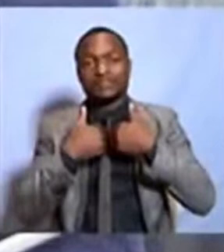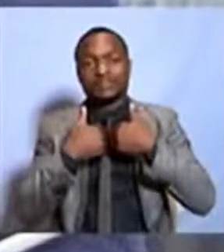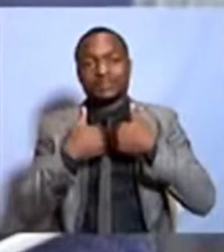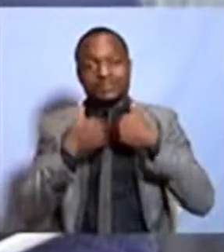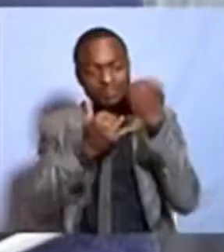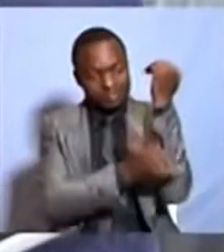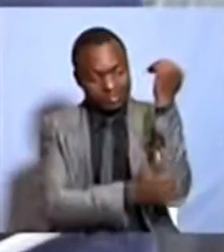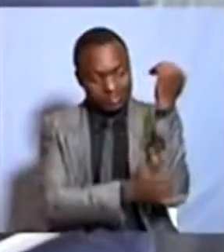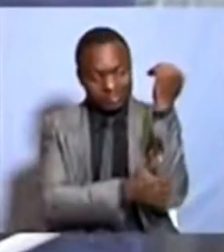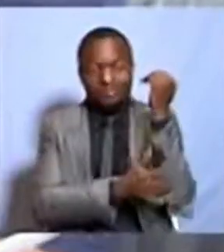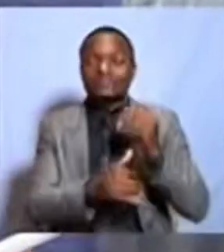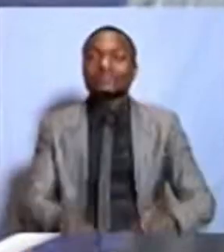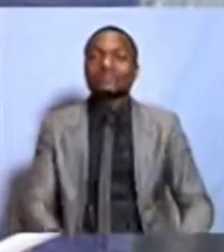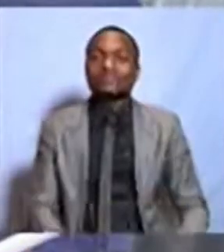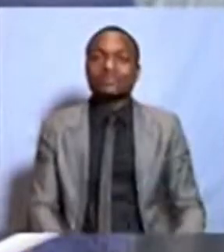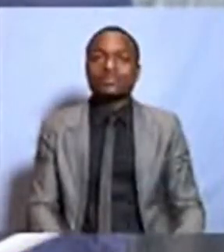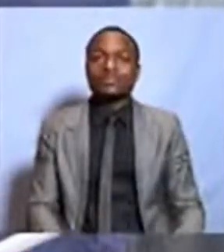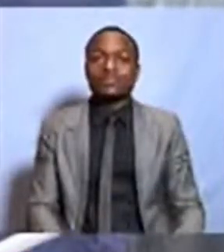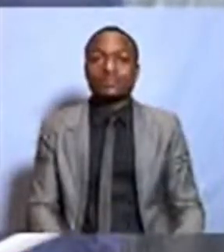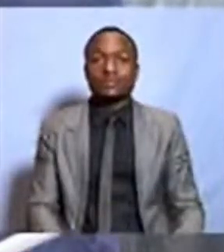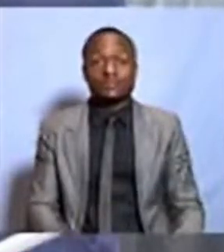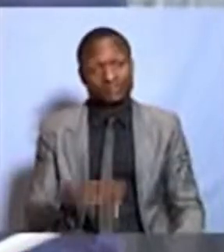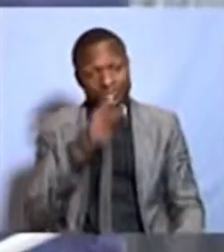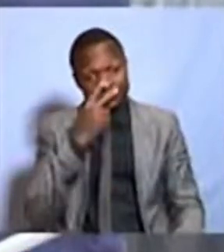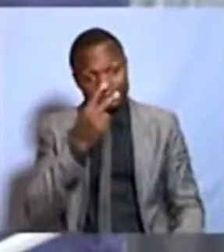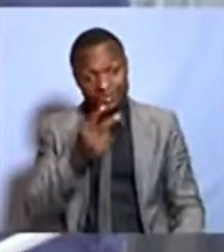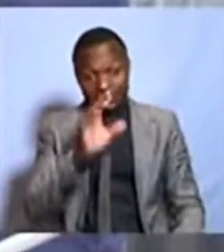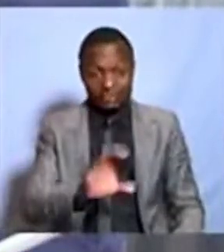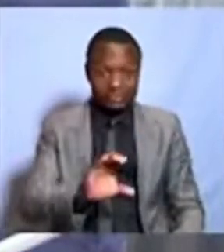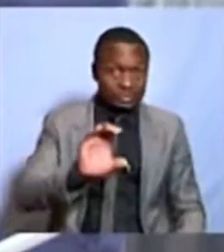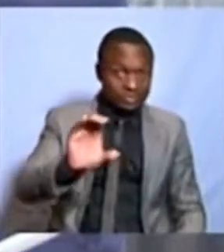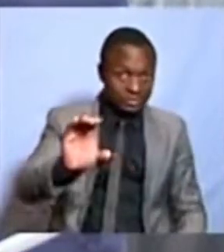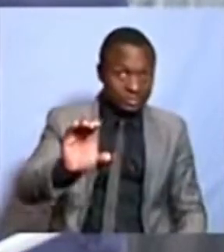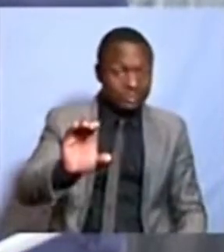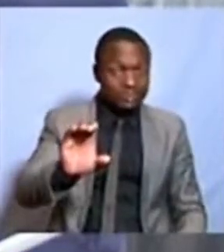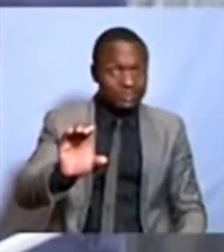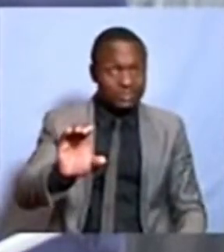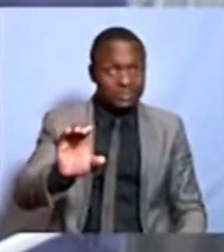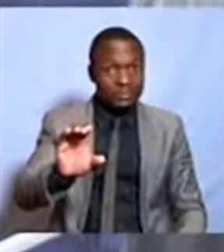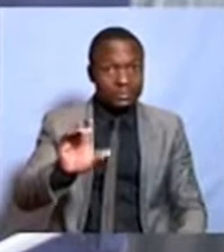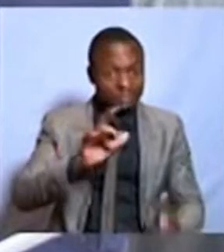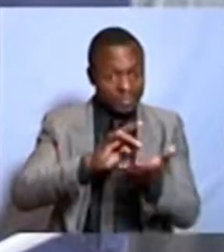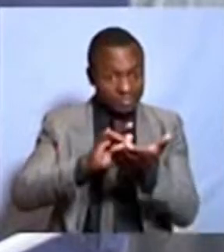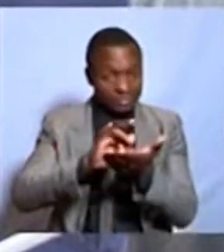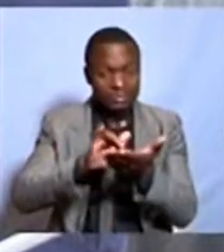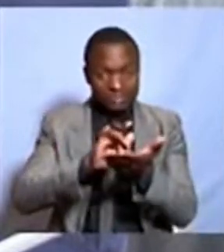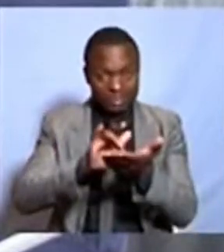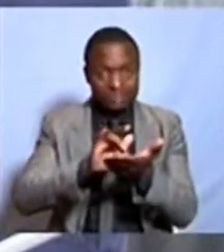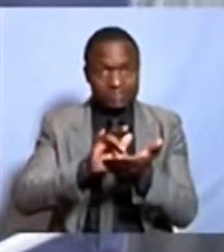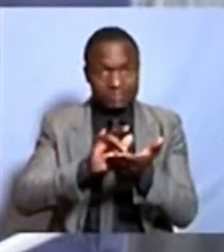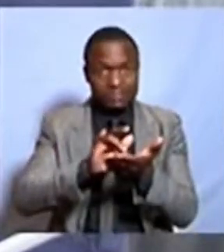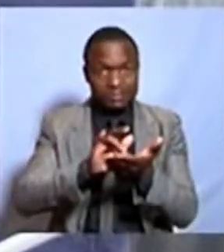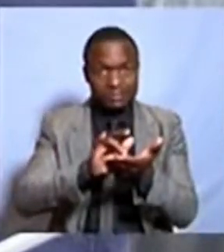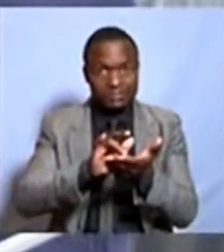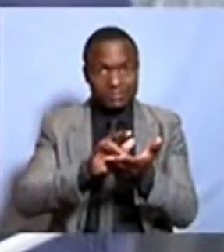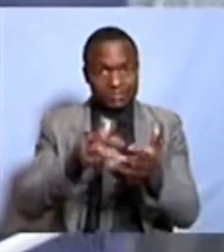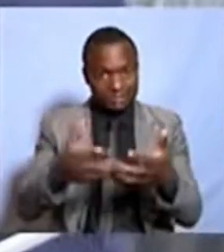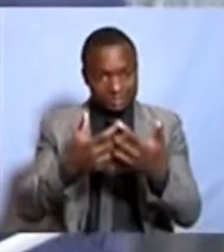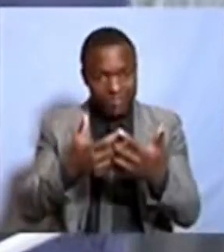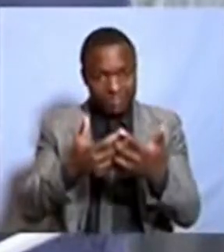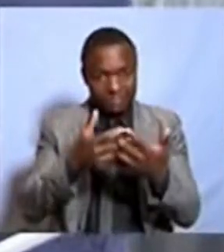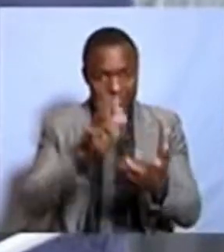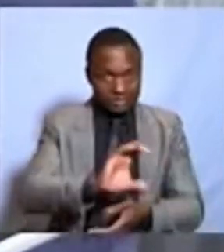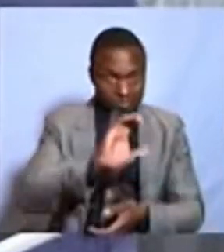experiencing. So we did also note an allocation to the drugs and medical supplies over the years has gradually